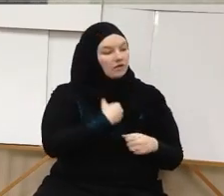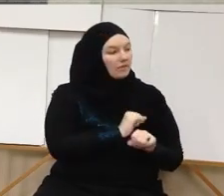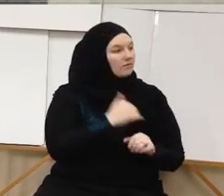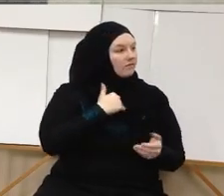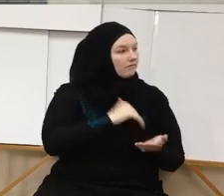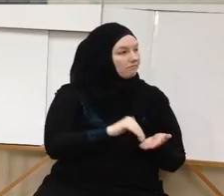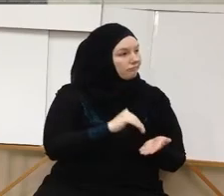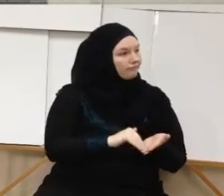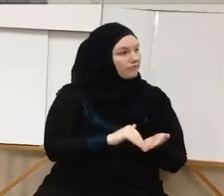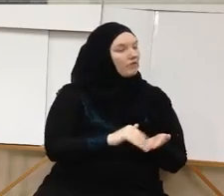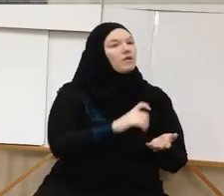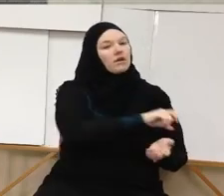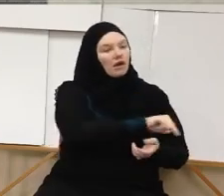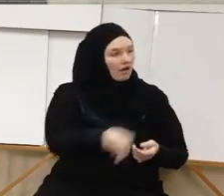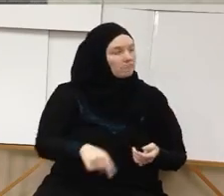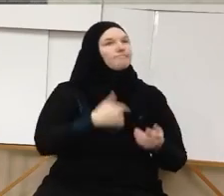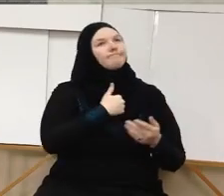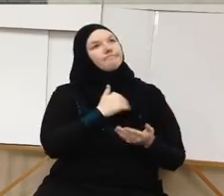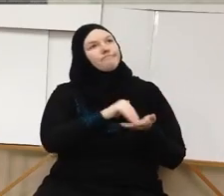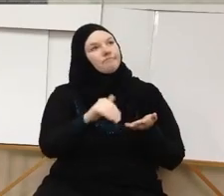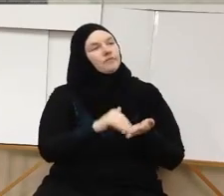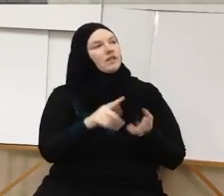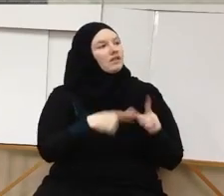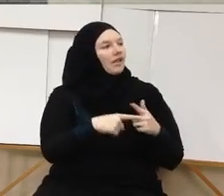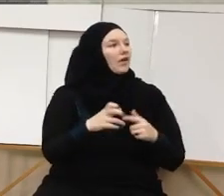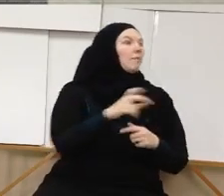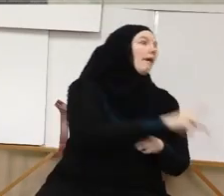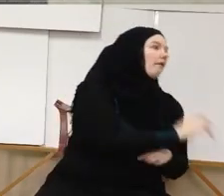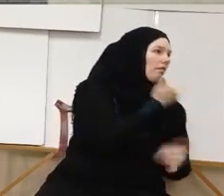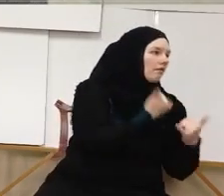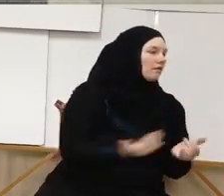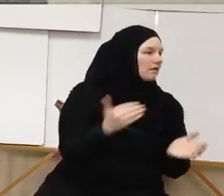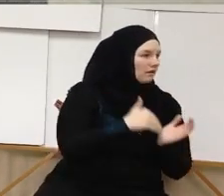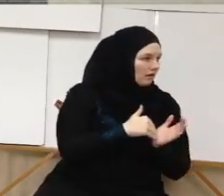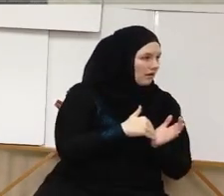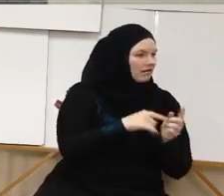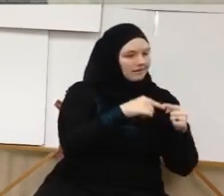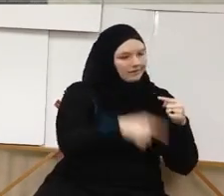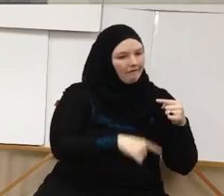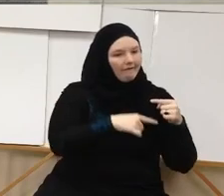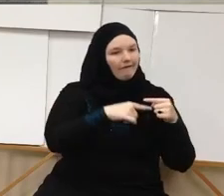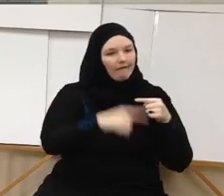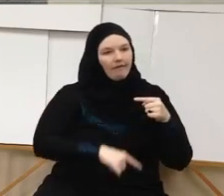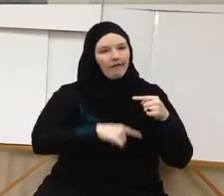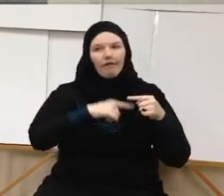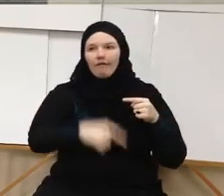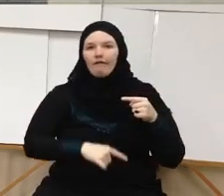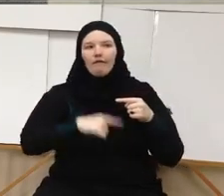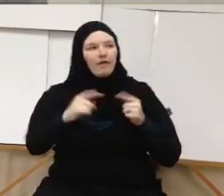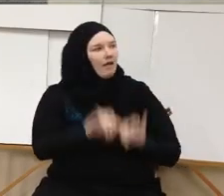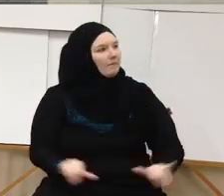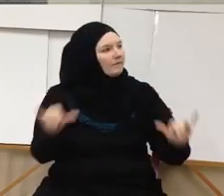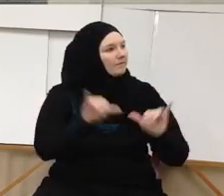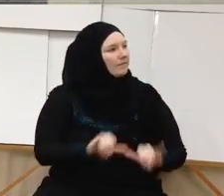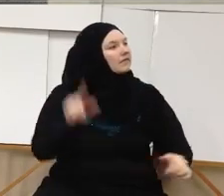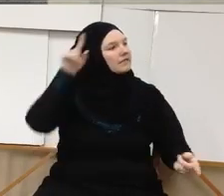So they return and make tawbah. Then they go back to disobedience. And the cycle kept going on